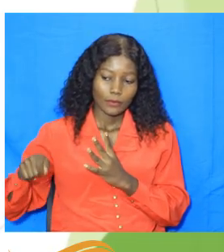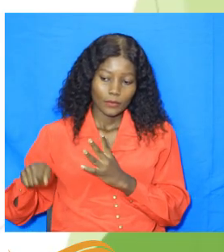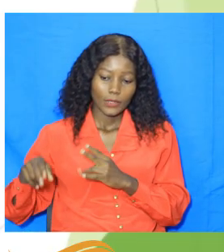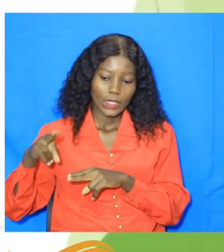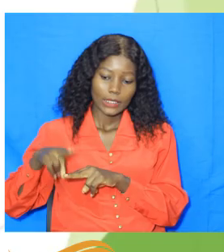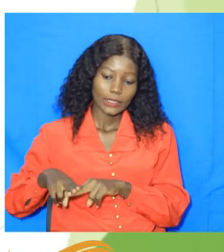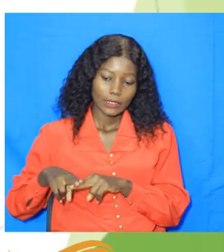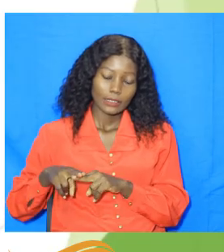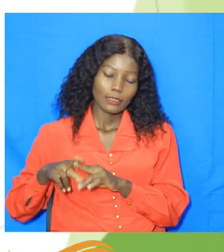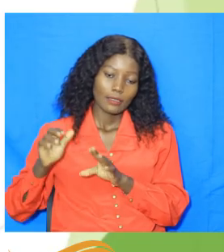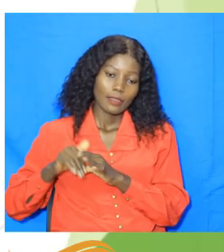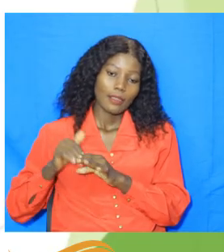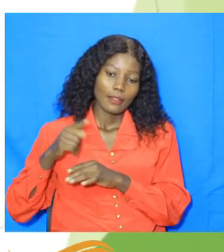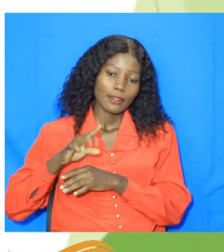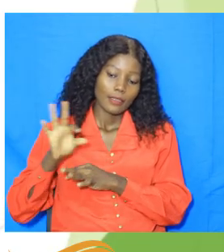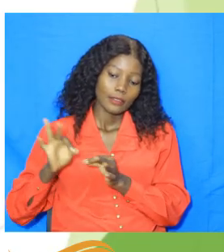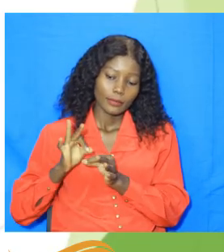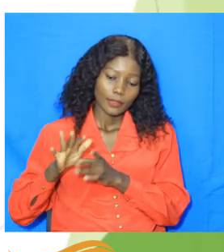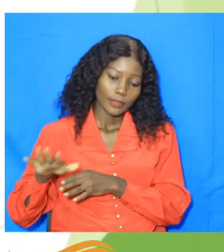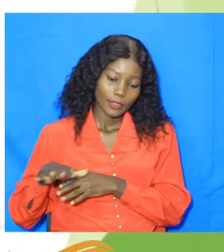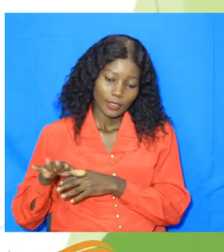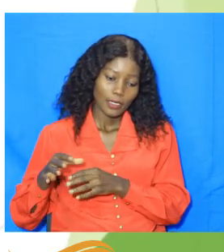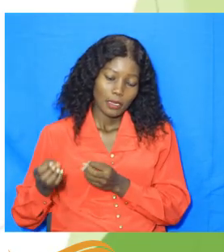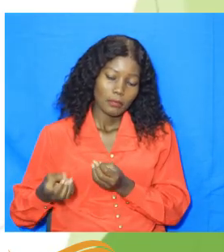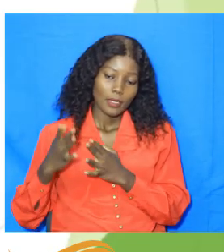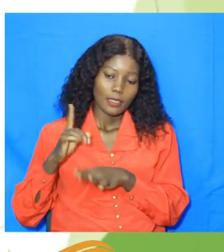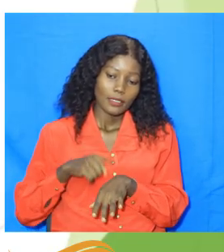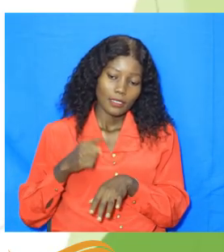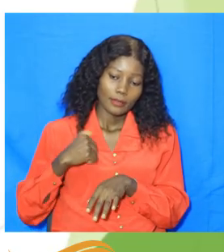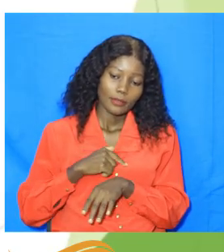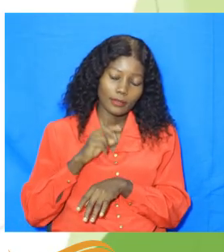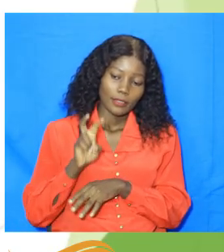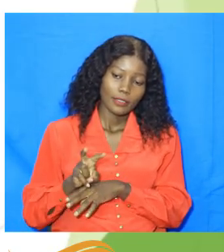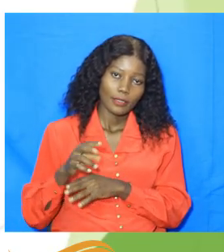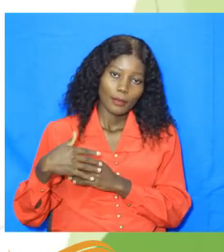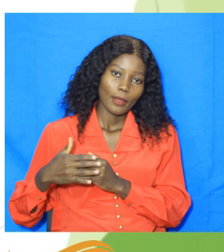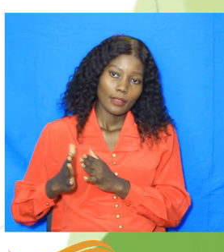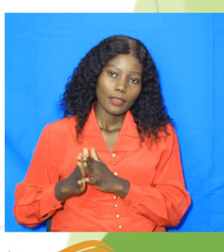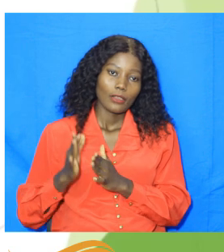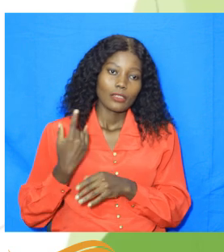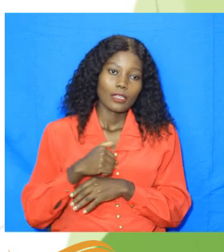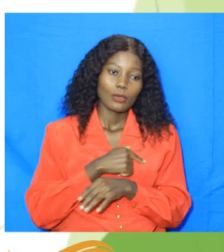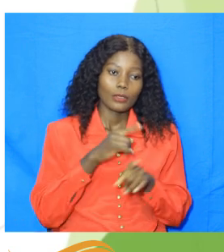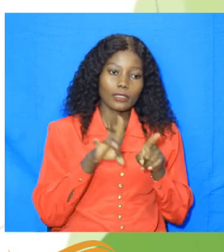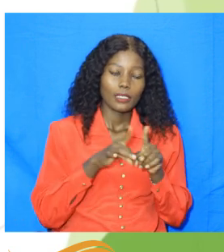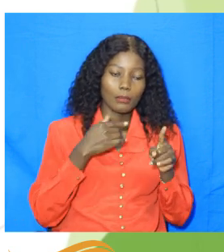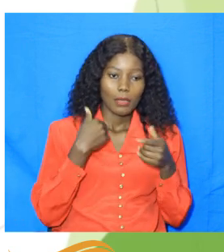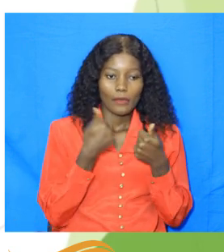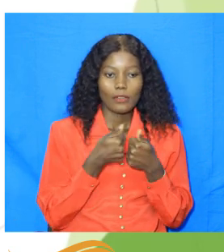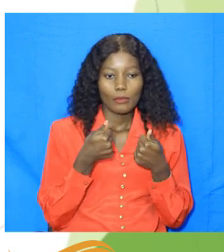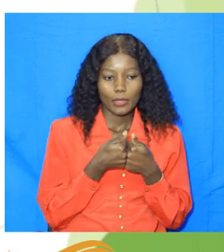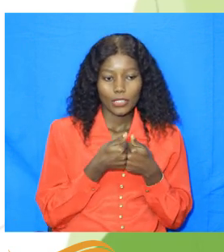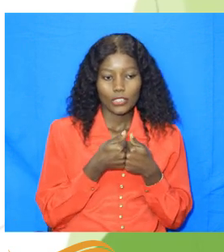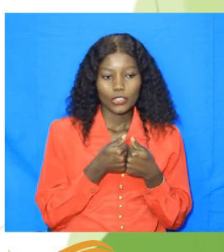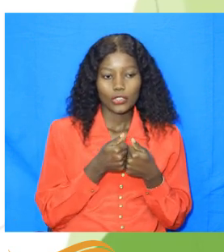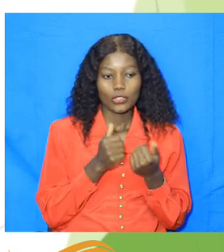the designated areas, mostly we see them at the corners. We also have this competition format